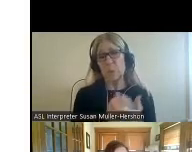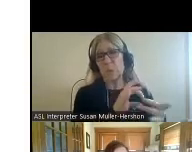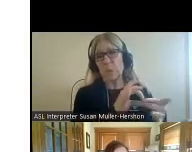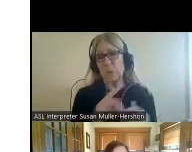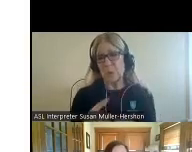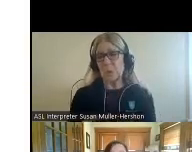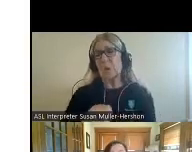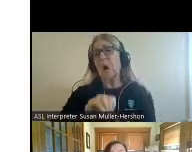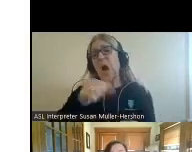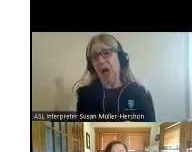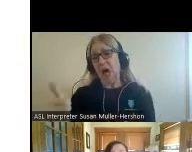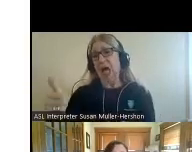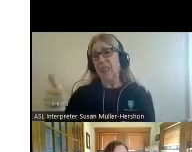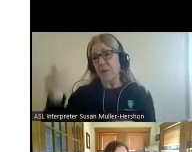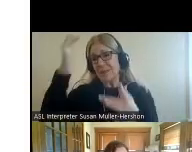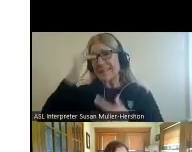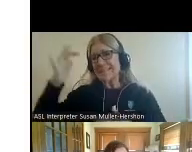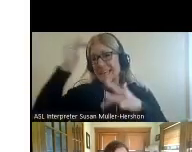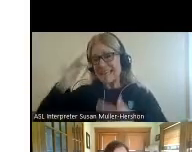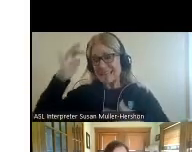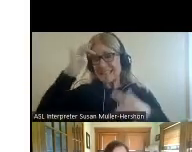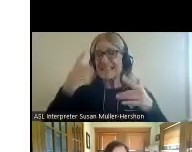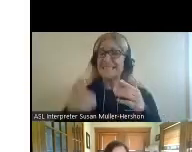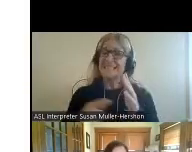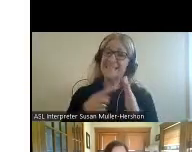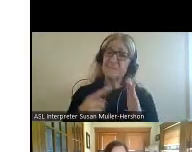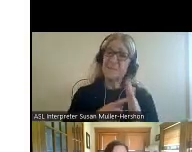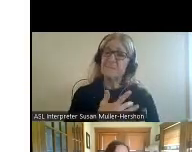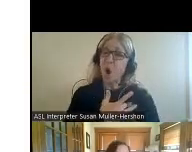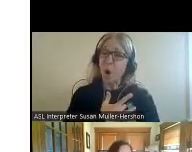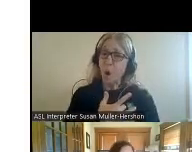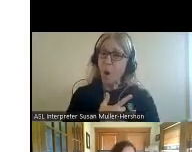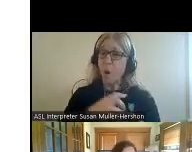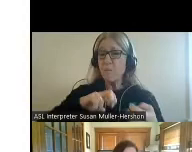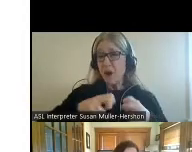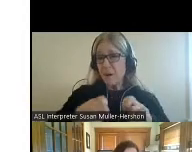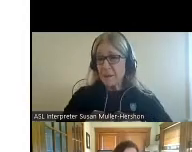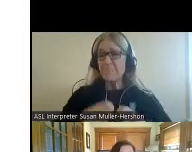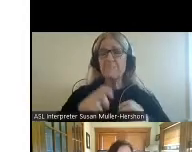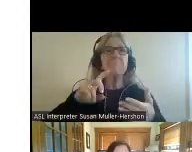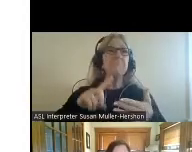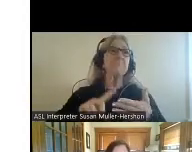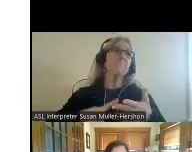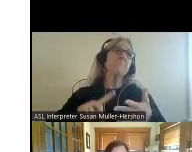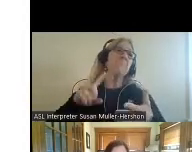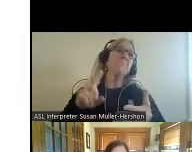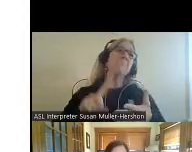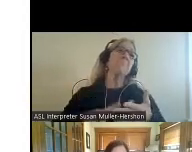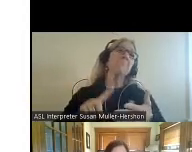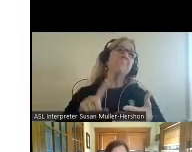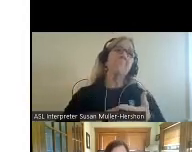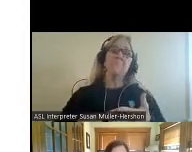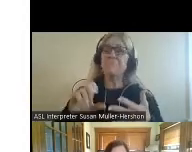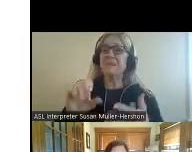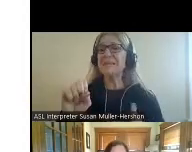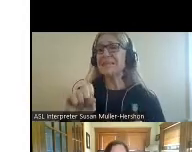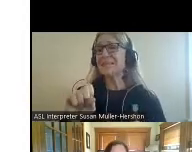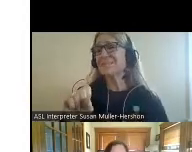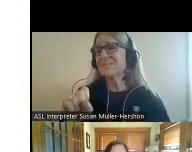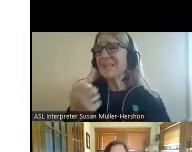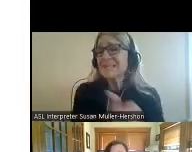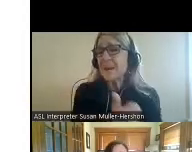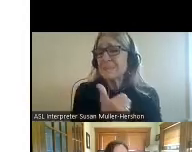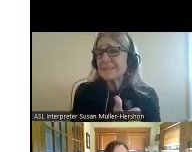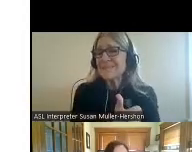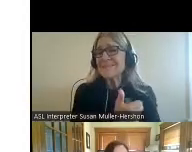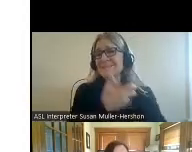of chronic disease, some cardiovascular risk, potential co-occurring substance use disorders.